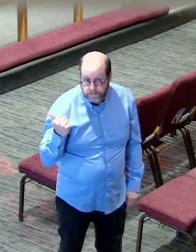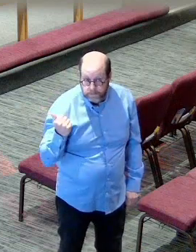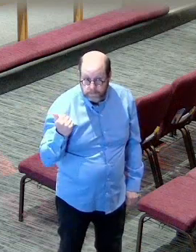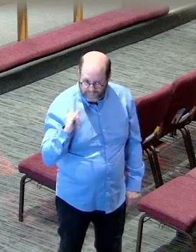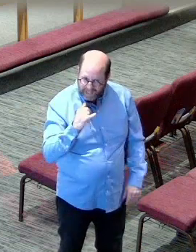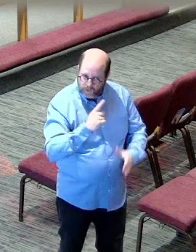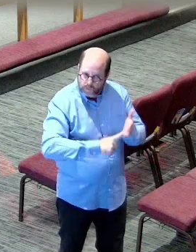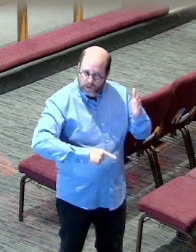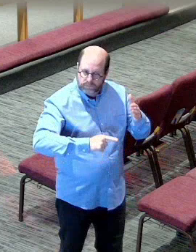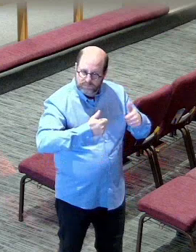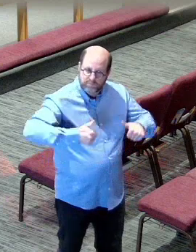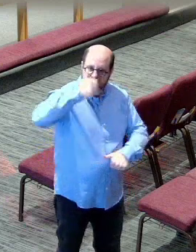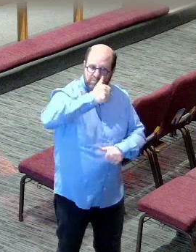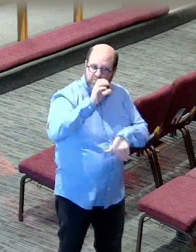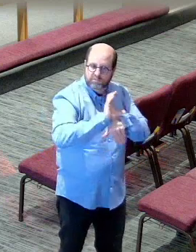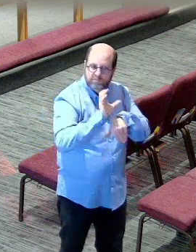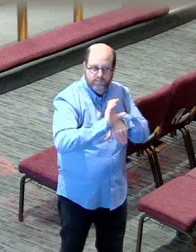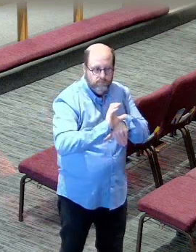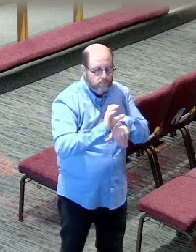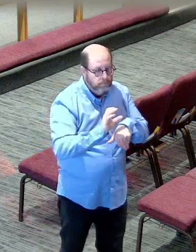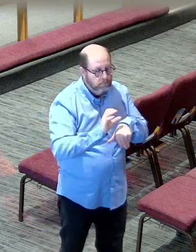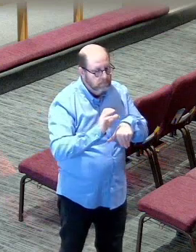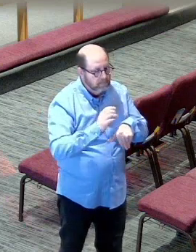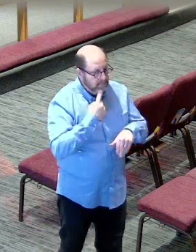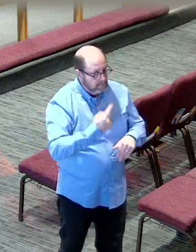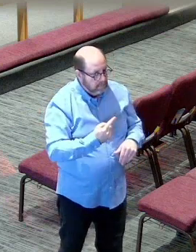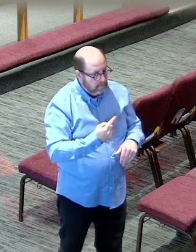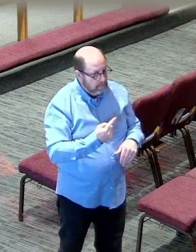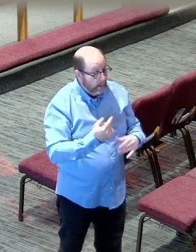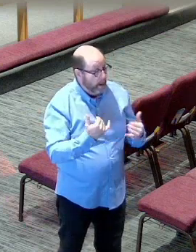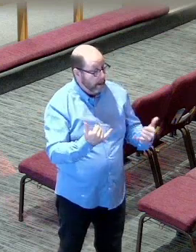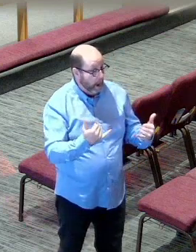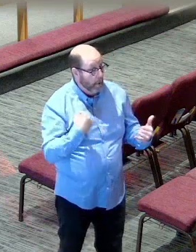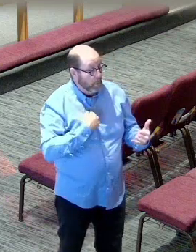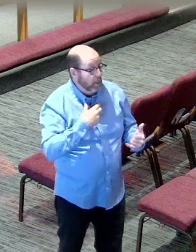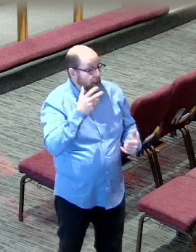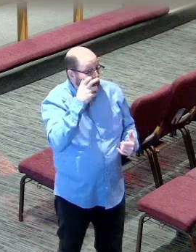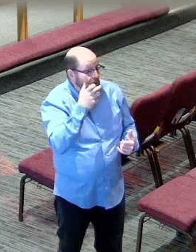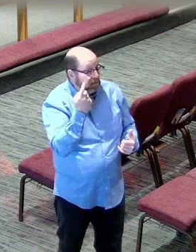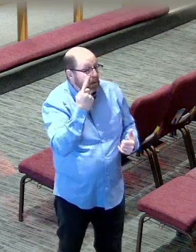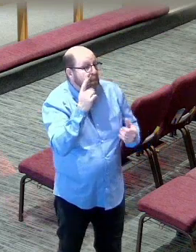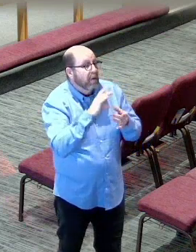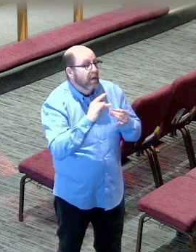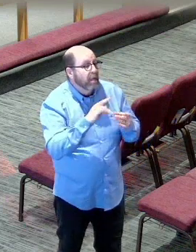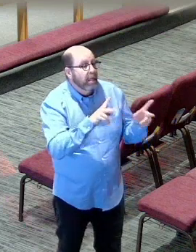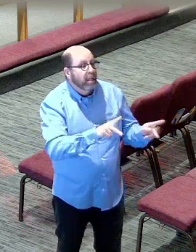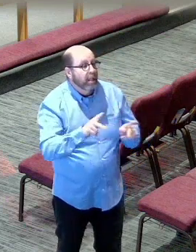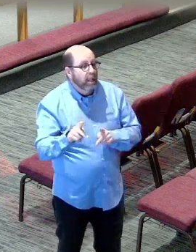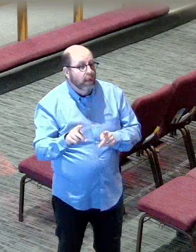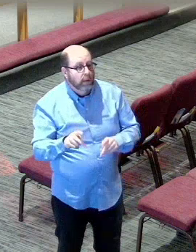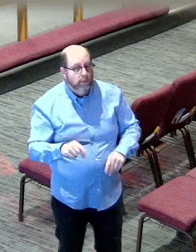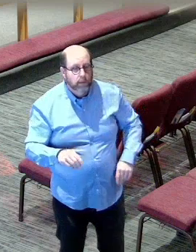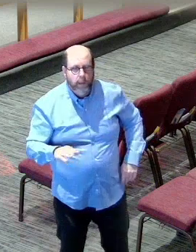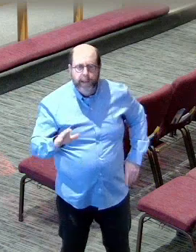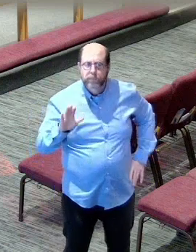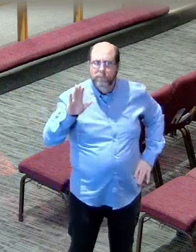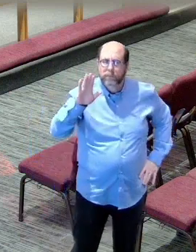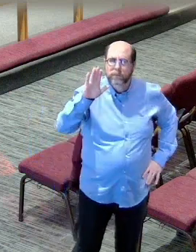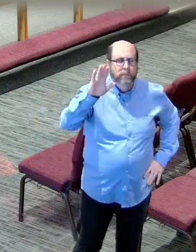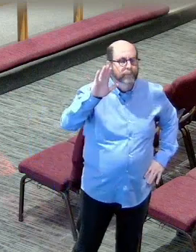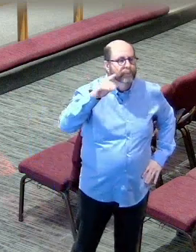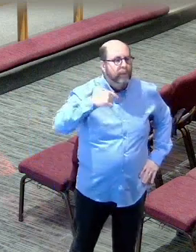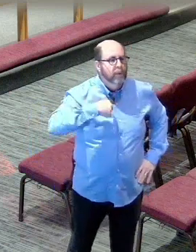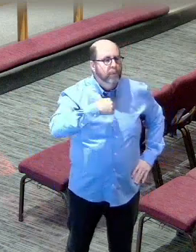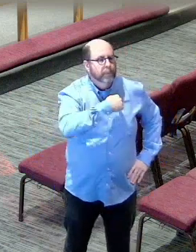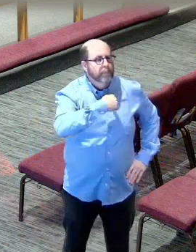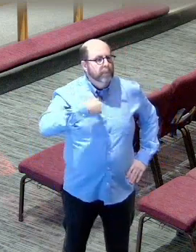Today, we might hear something like this: I've been a member of the church my whole life,